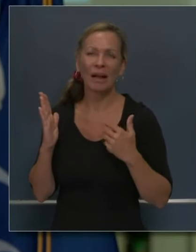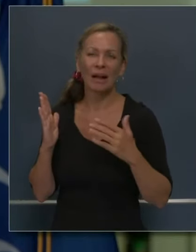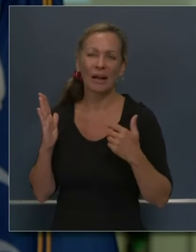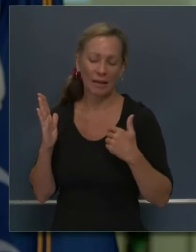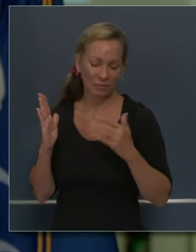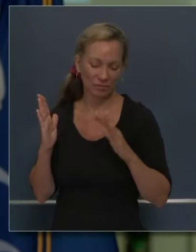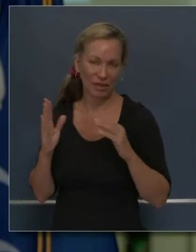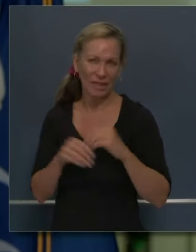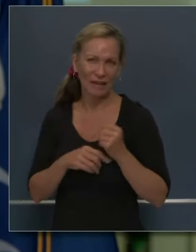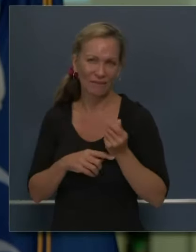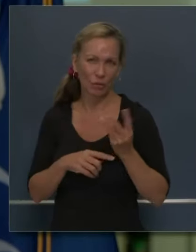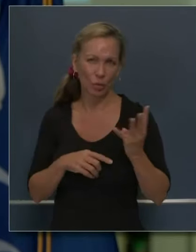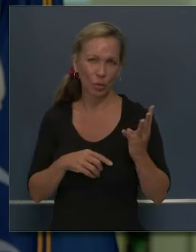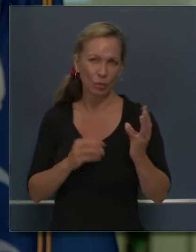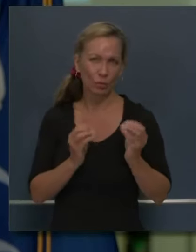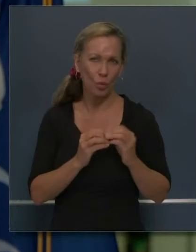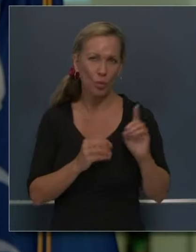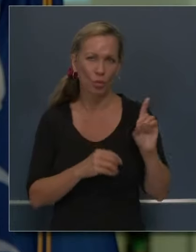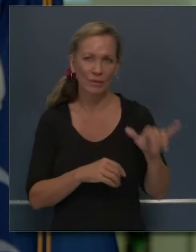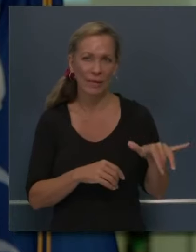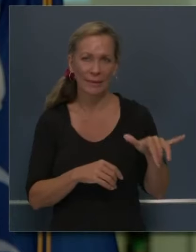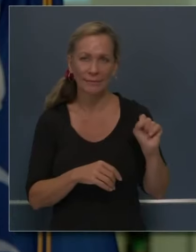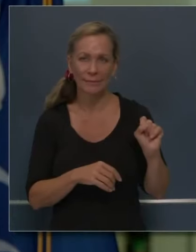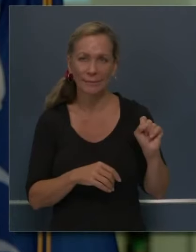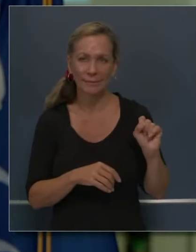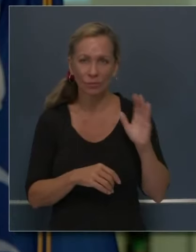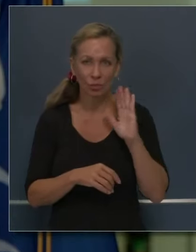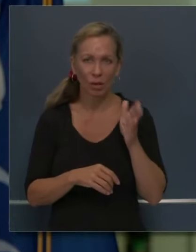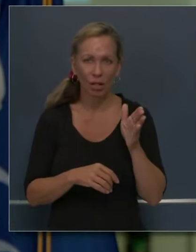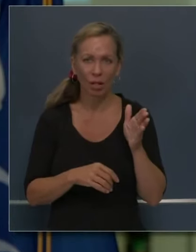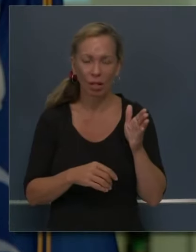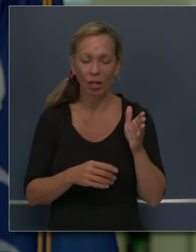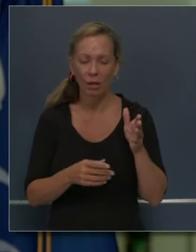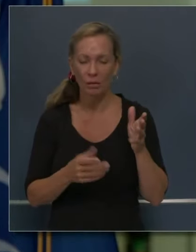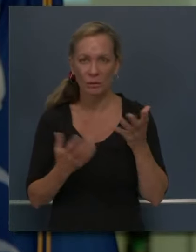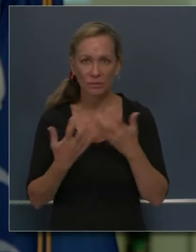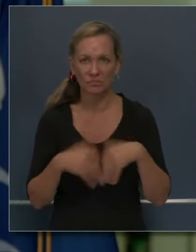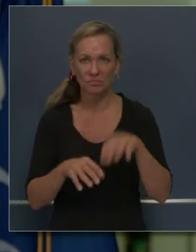very publicly very shortly. Angela Hart, Kaiser Health News.